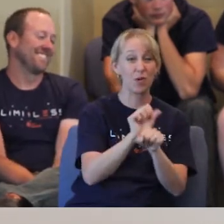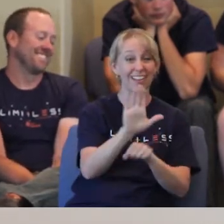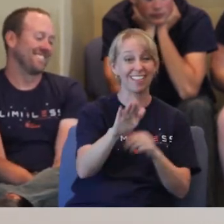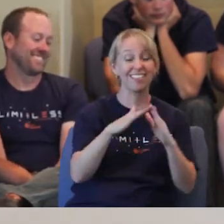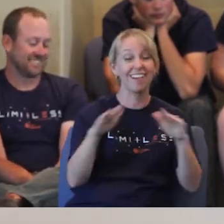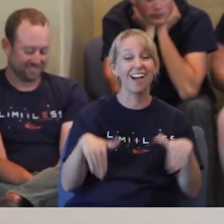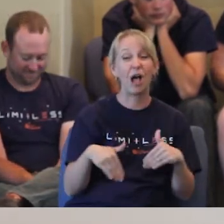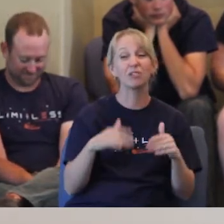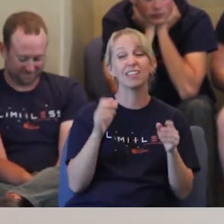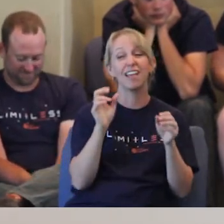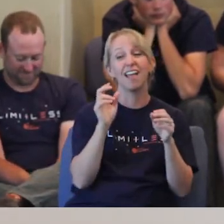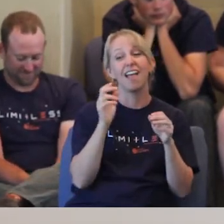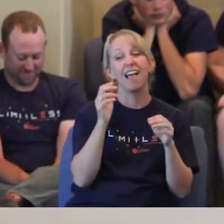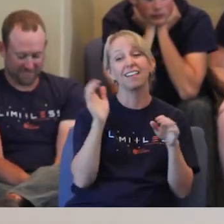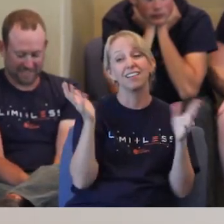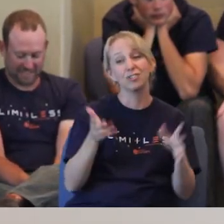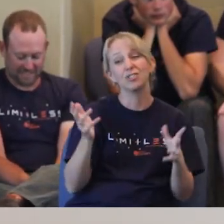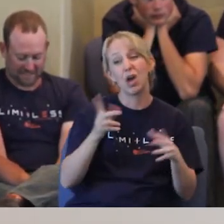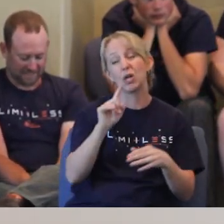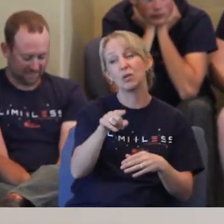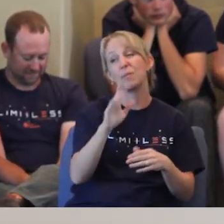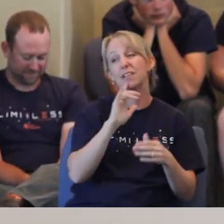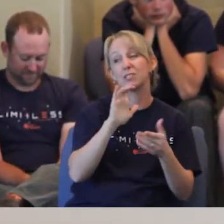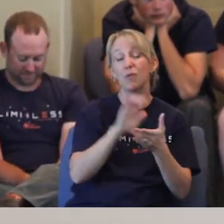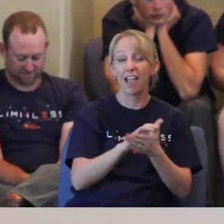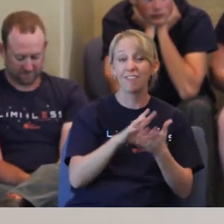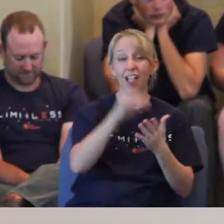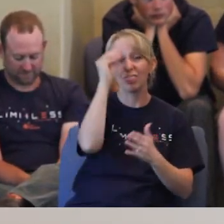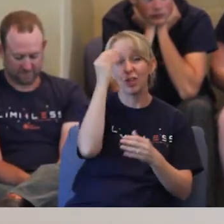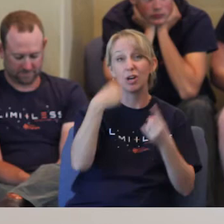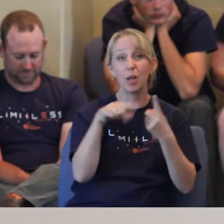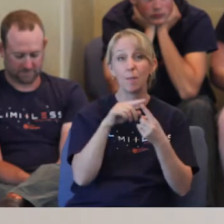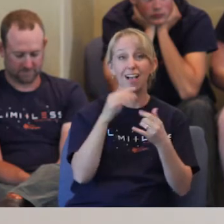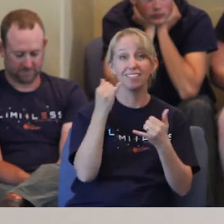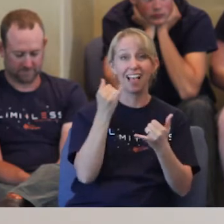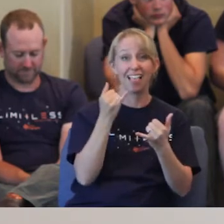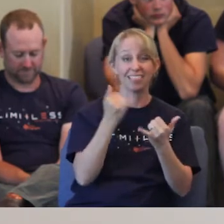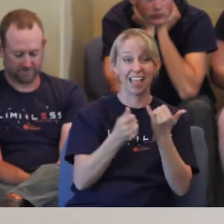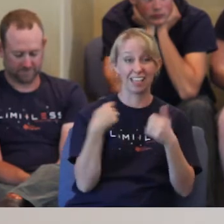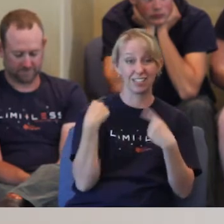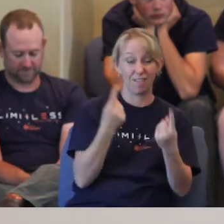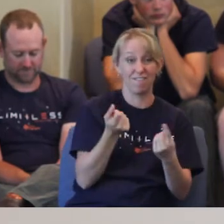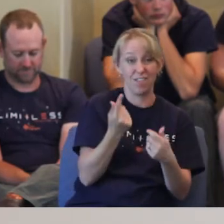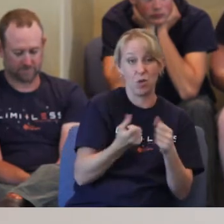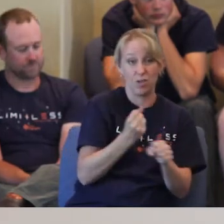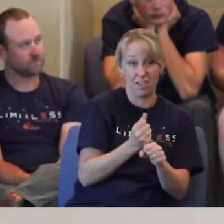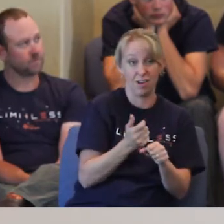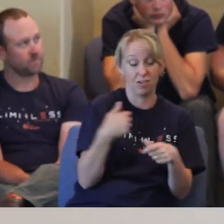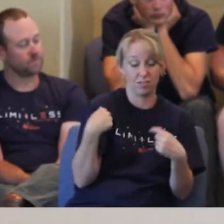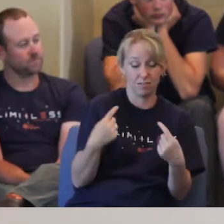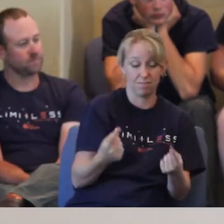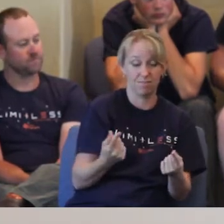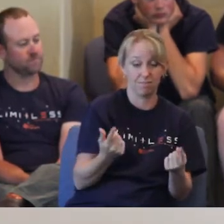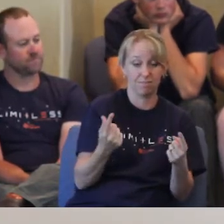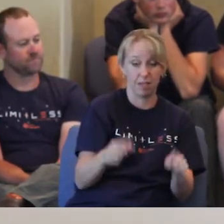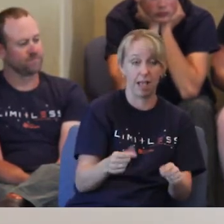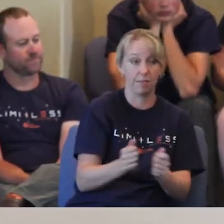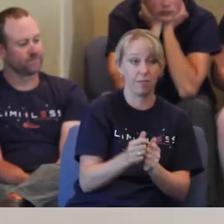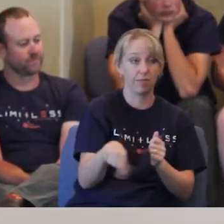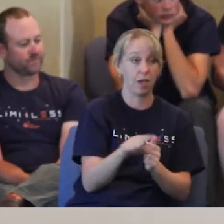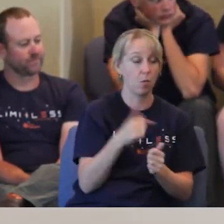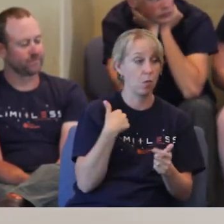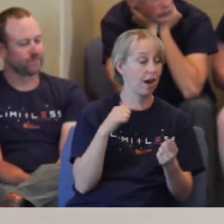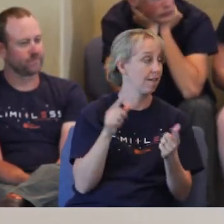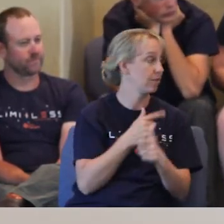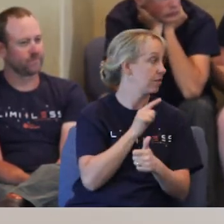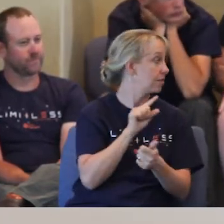learn about how the last couple years have went for them. And when we first met them, or at least met Harrison,